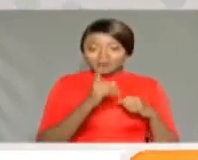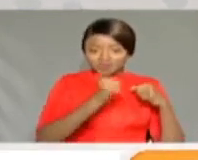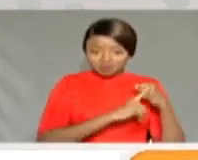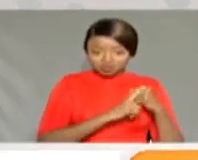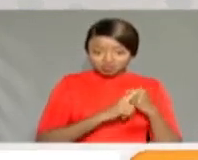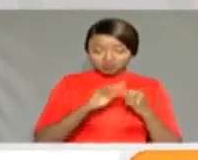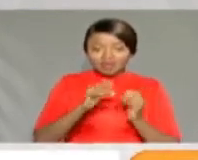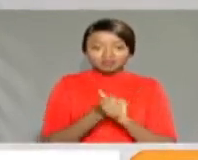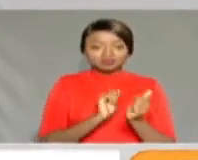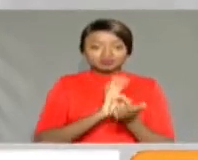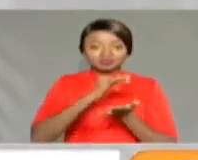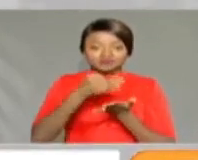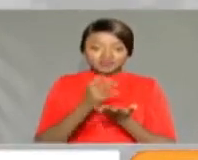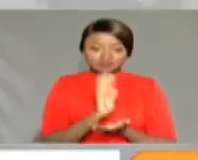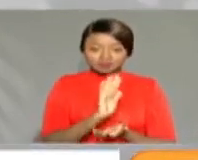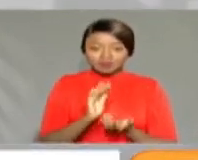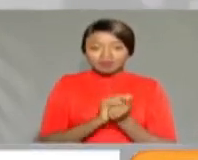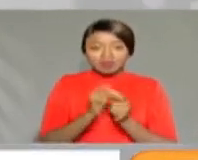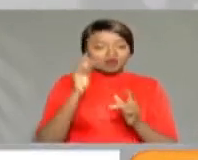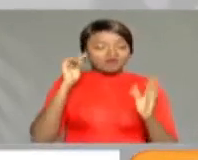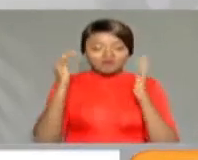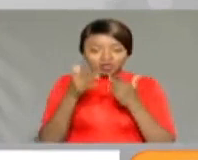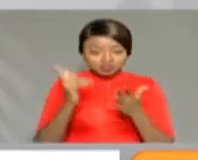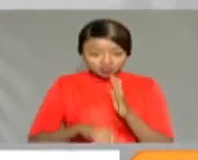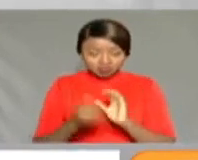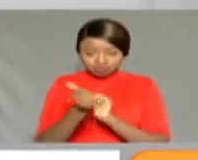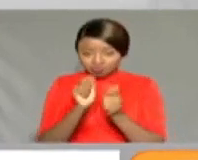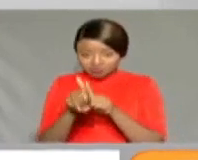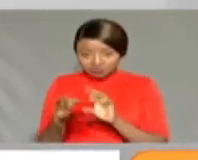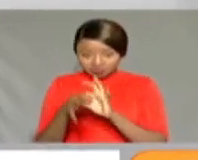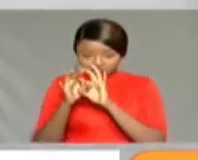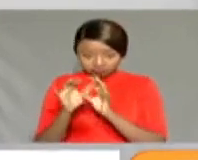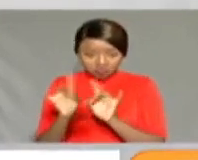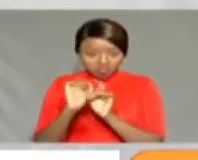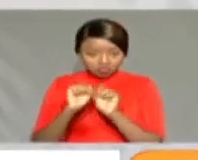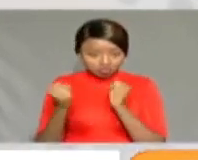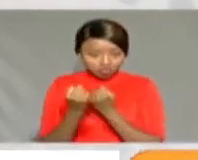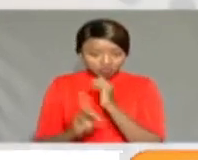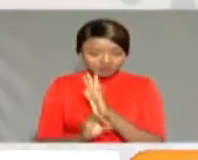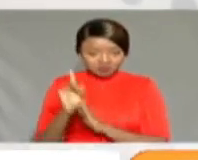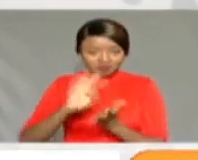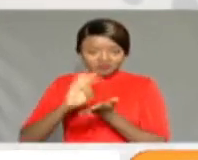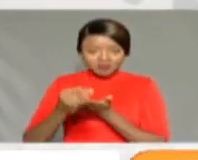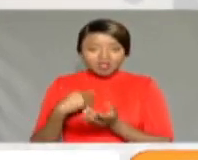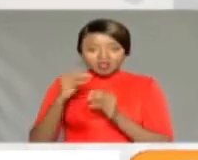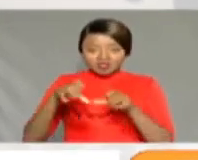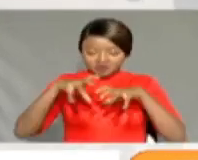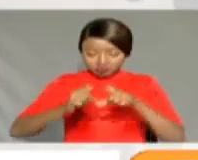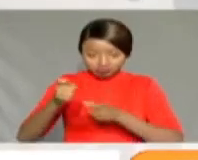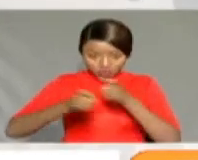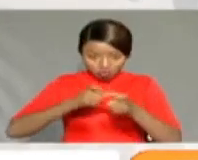fund was morphed into the Sports, Arts and Social Development Fund. The Ministry of Sports were given control of 55% of the